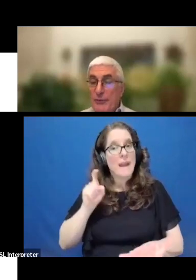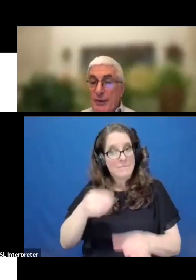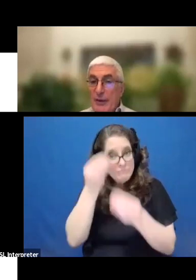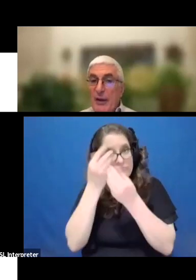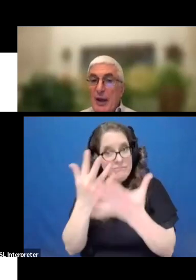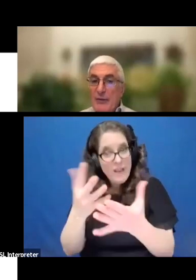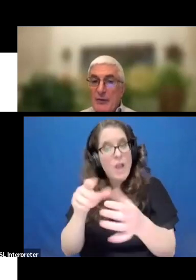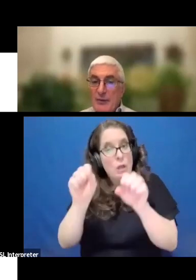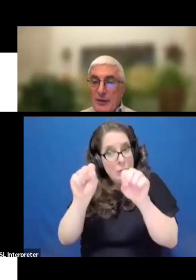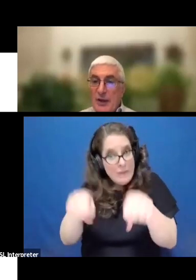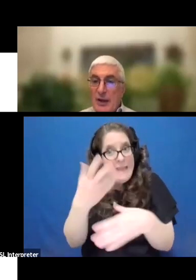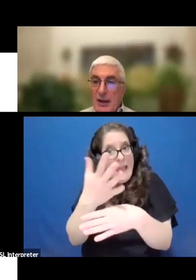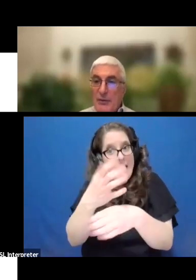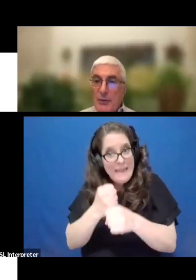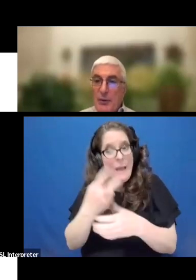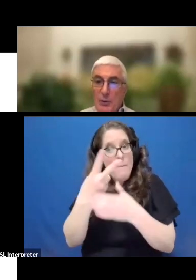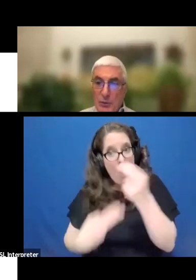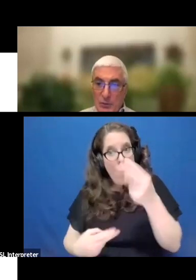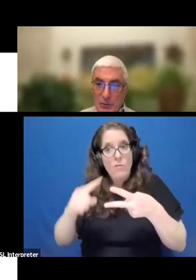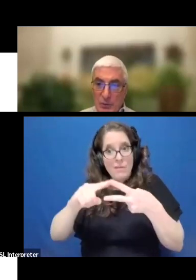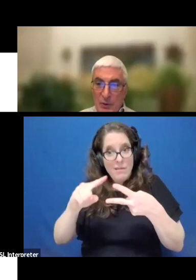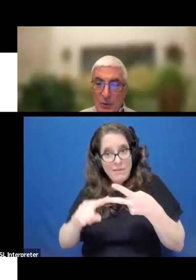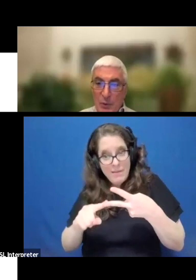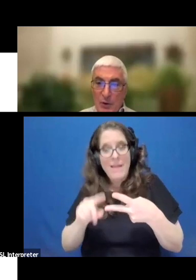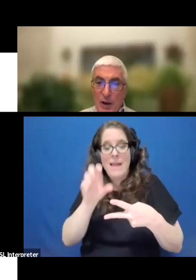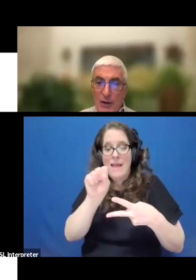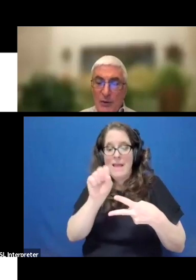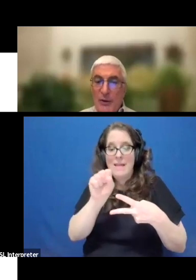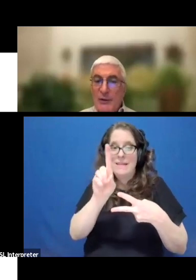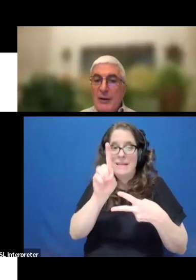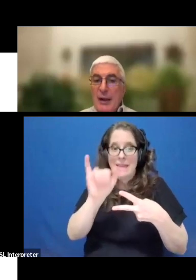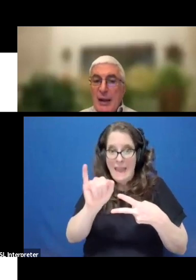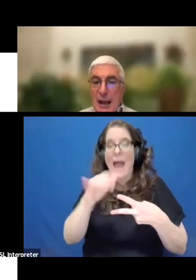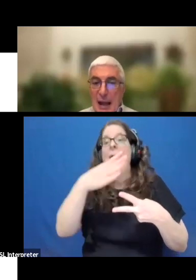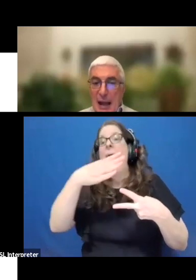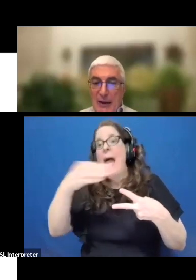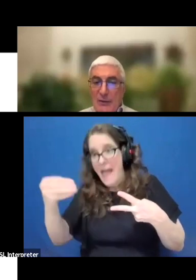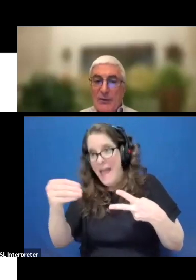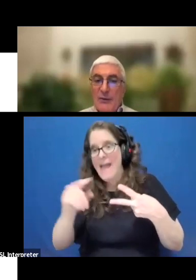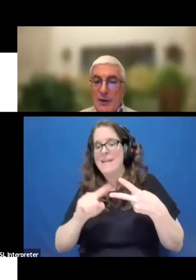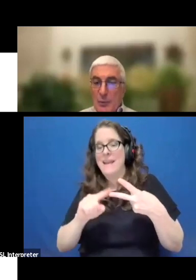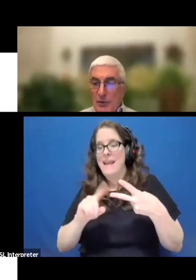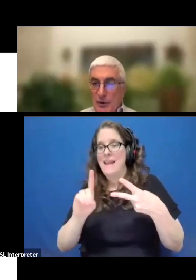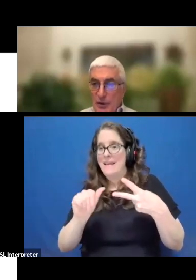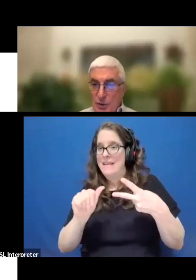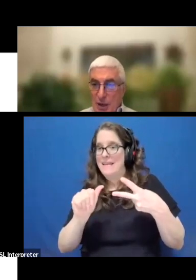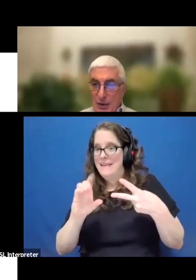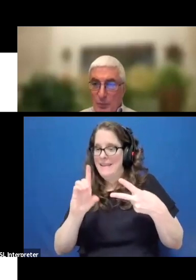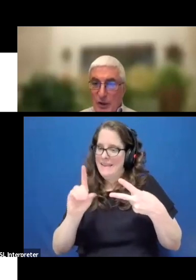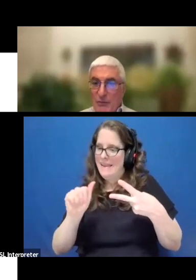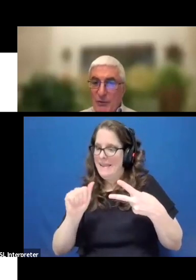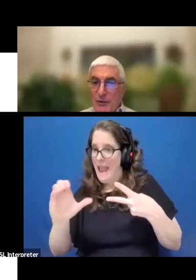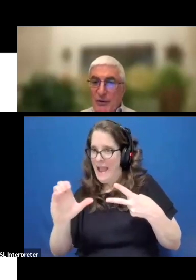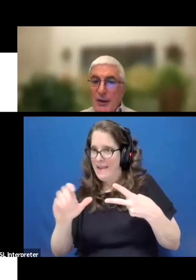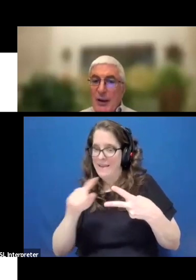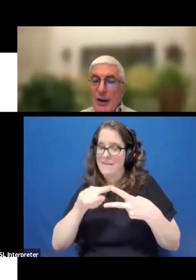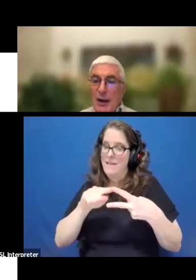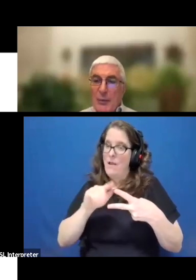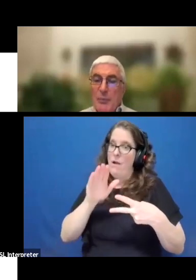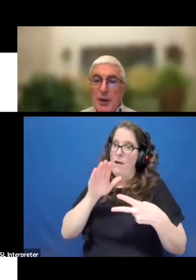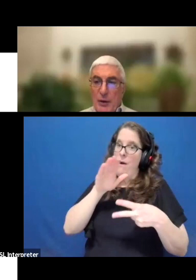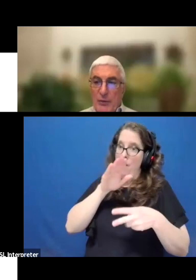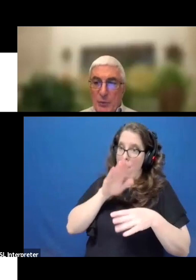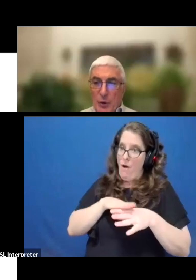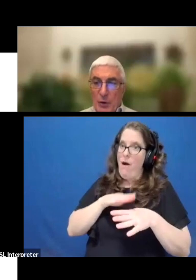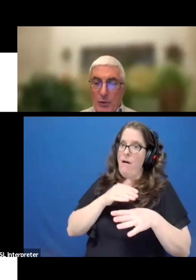both SSDI on their own work record and the disabled adult child benefit